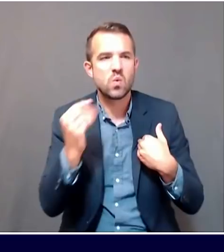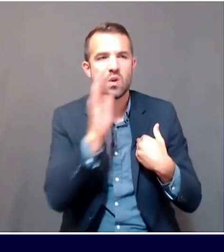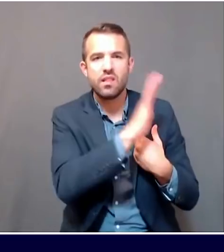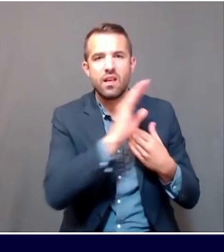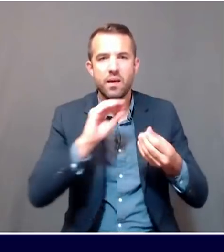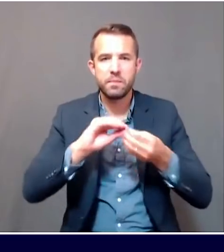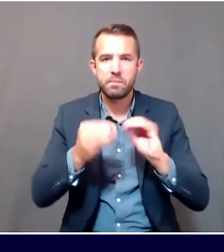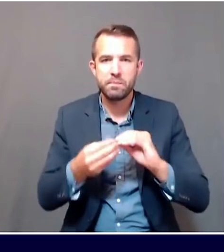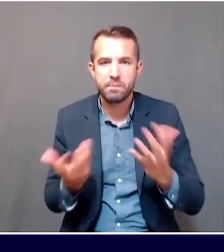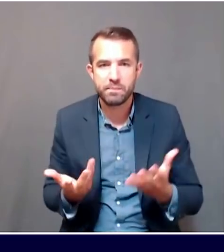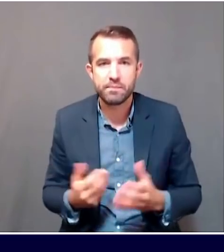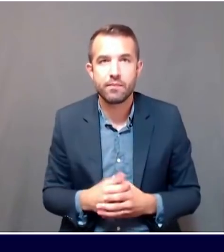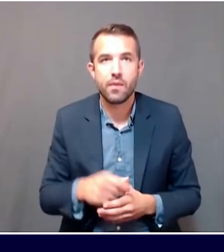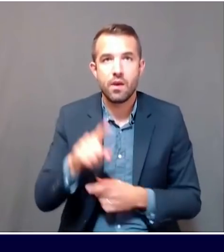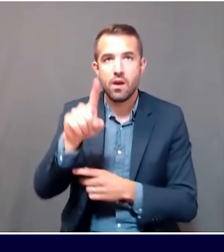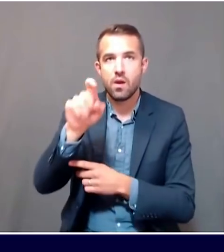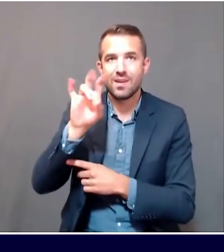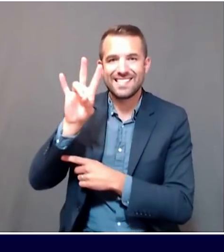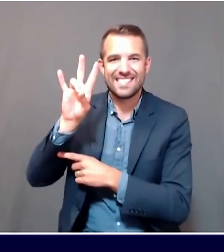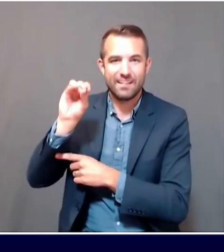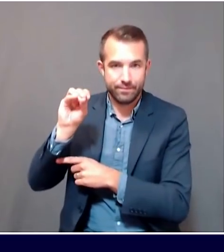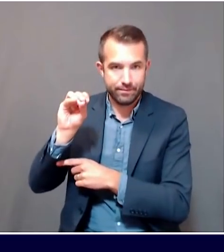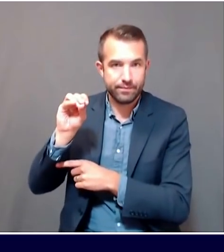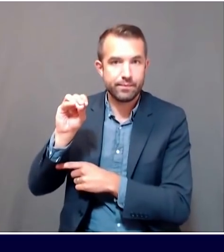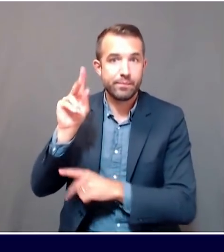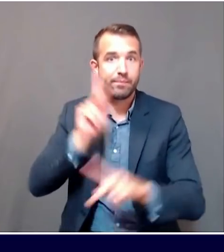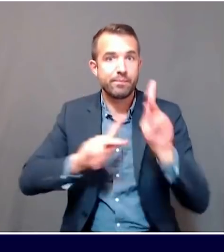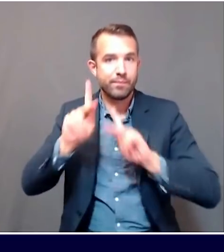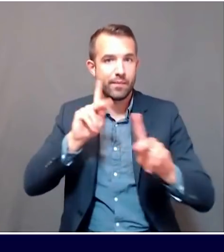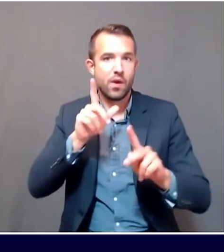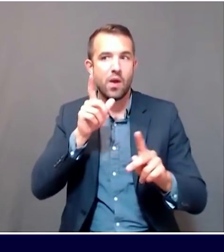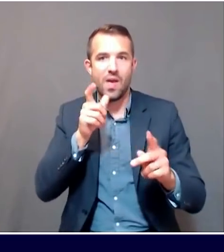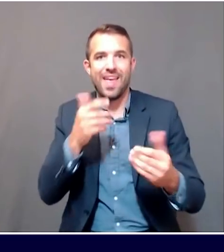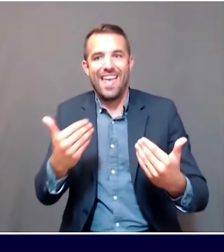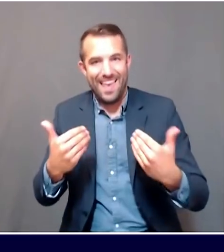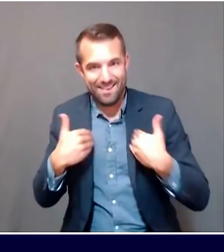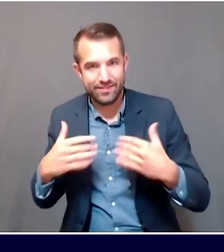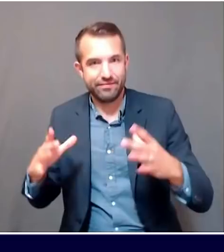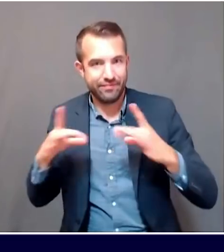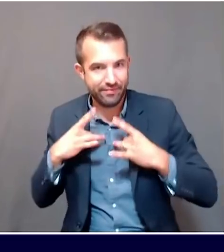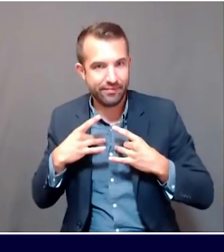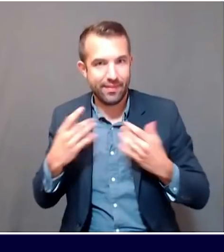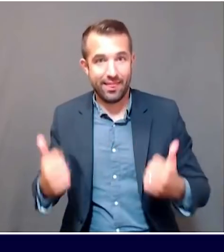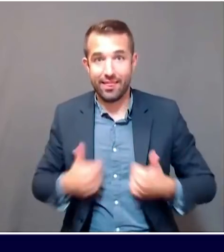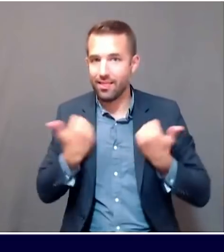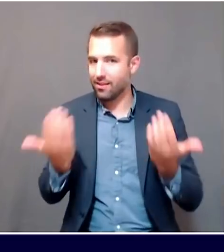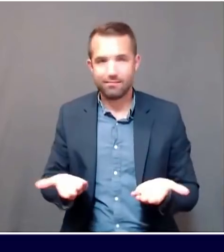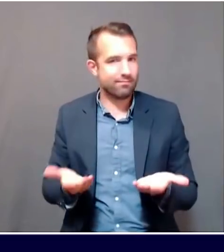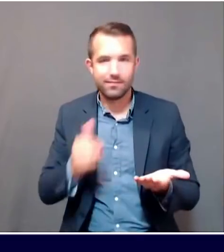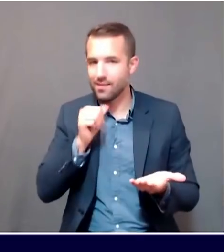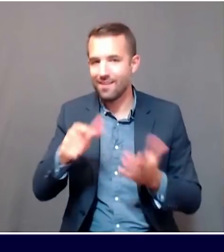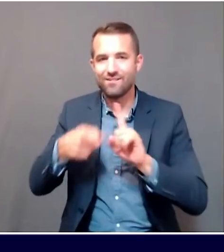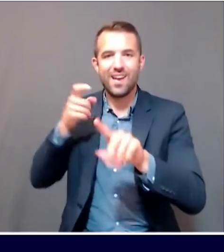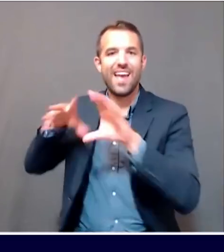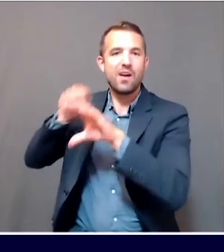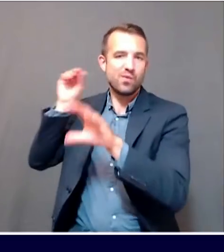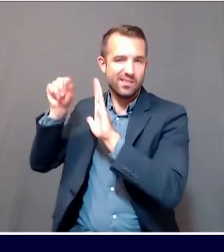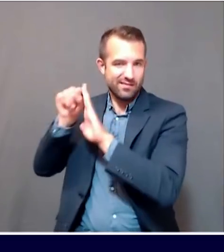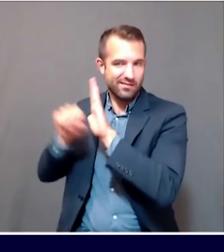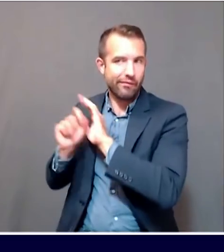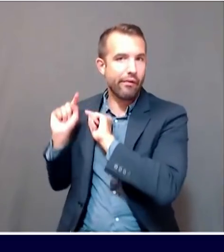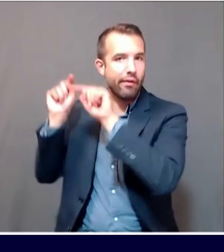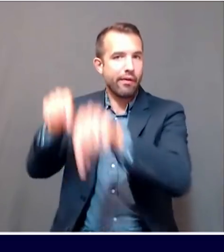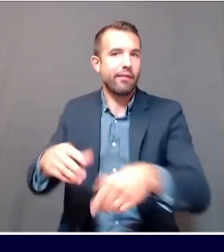170 positive test results among out-of-state individuals. That's an increase of 11 since last